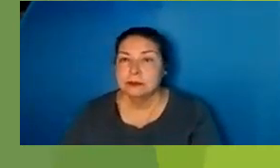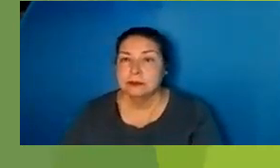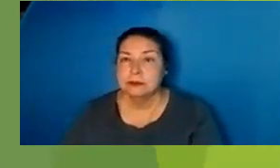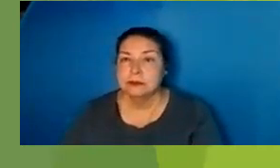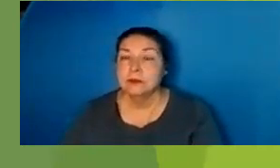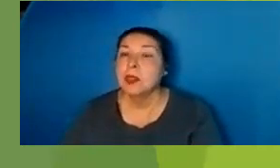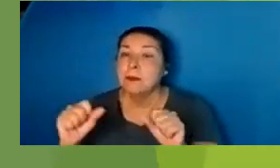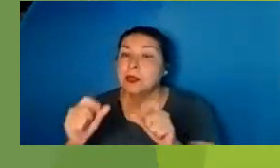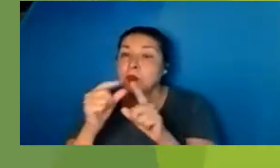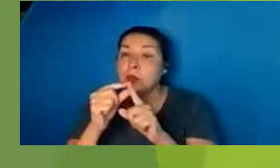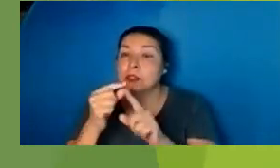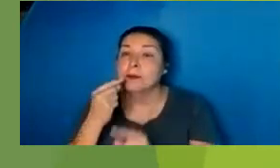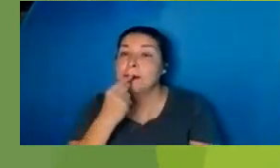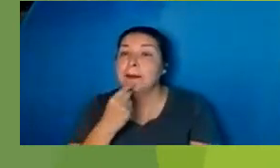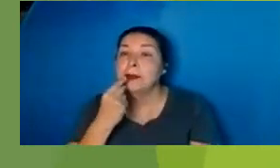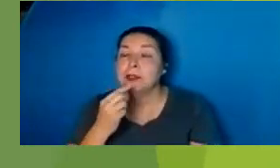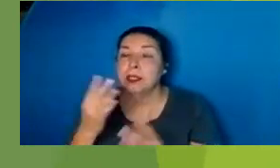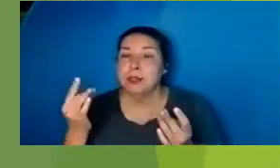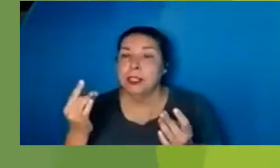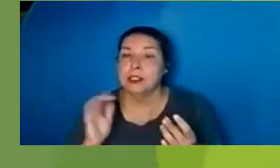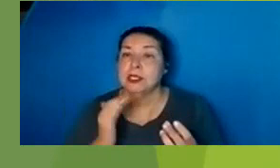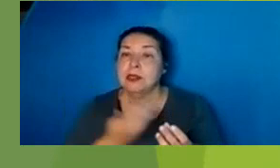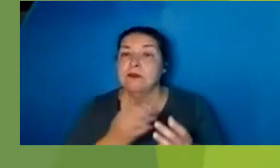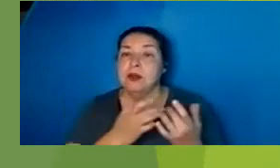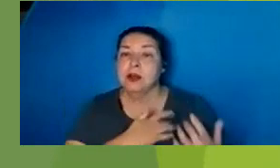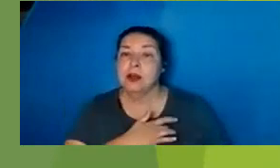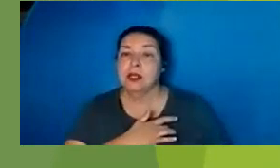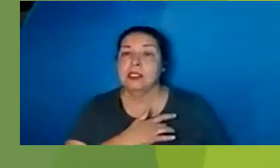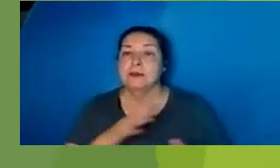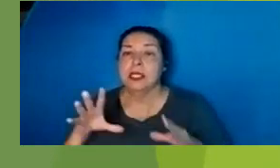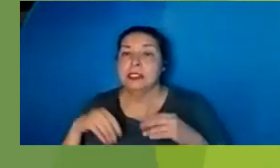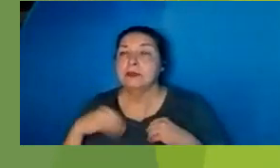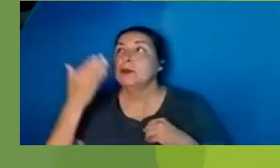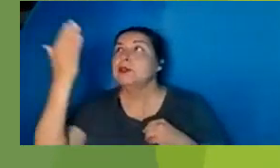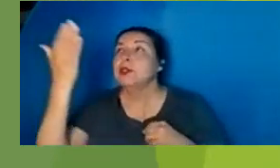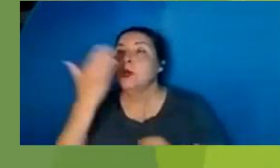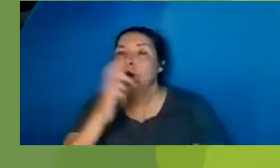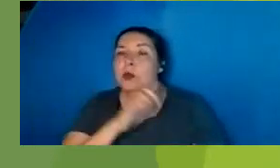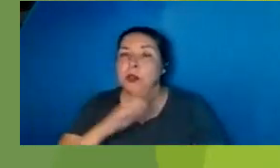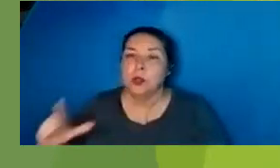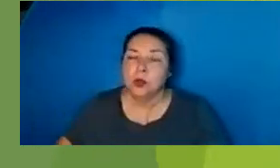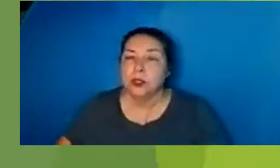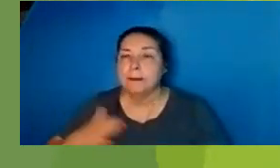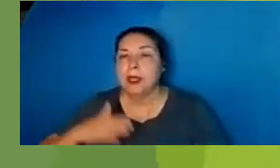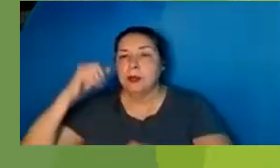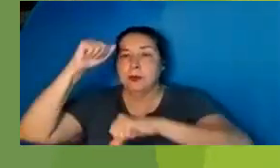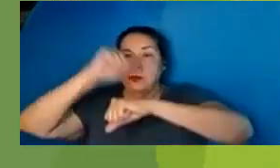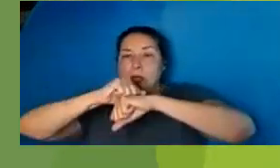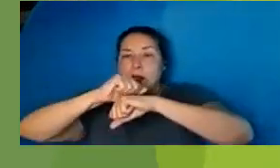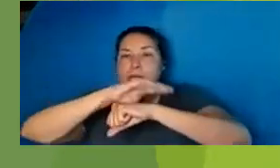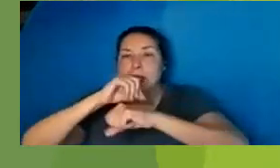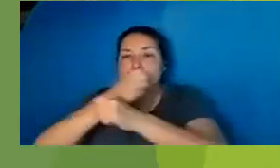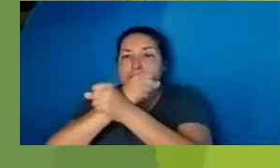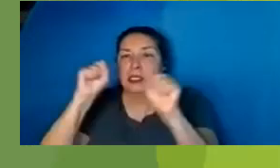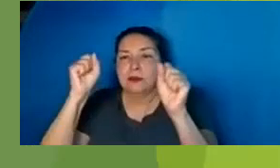May the words of my mouth and the meditation of our hearts be acceptable to you, O Lord, my rock and redeemer.